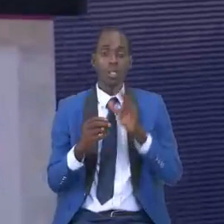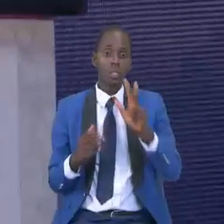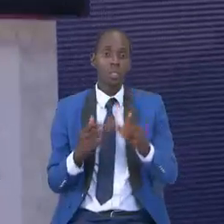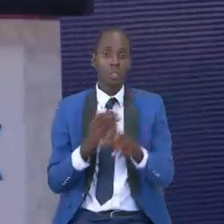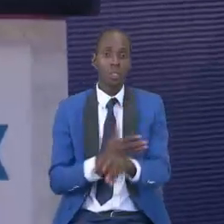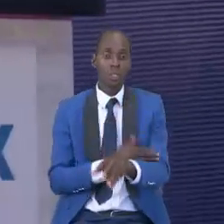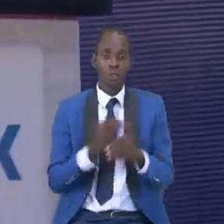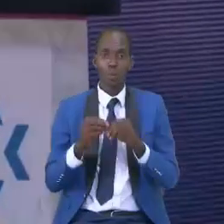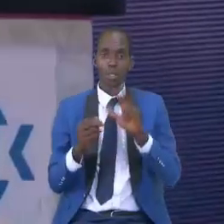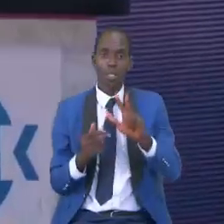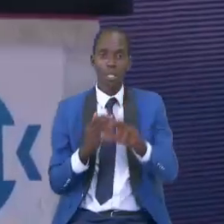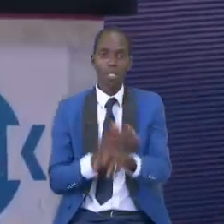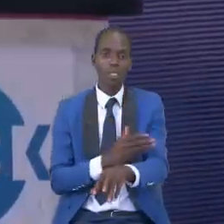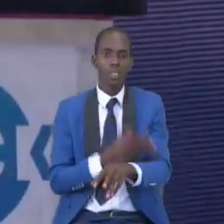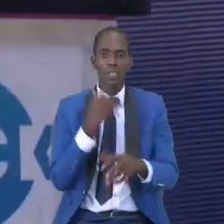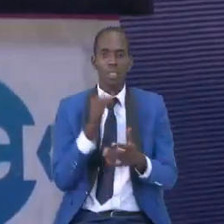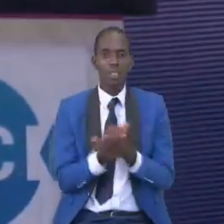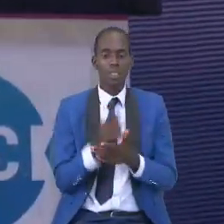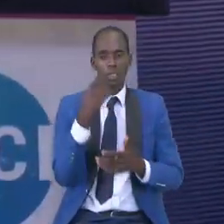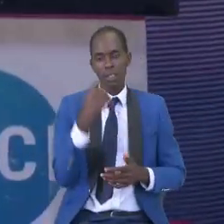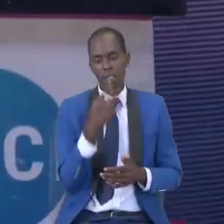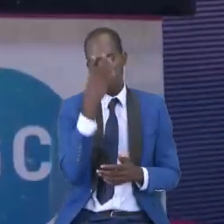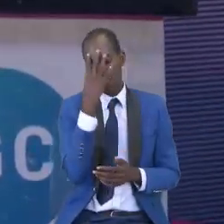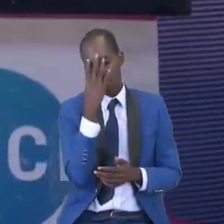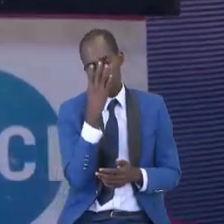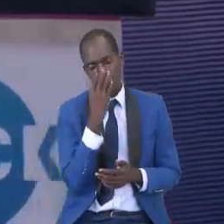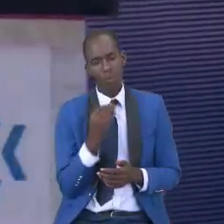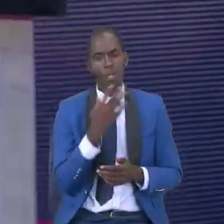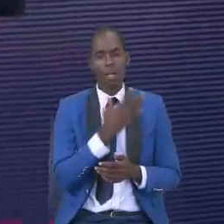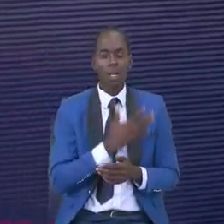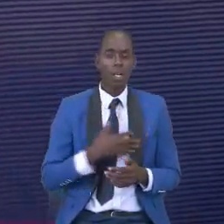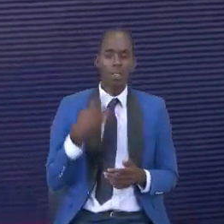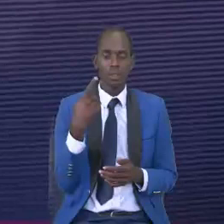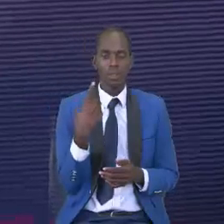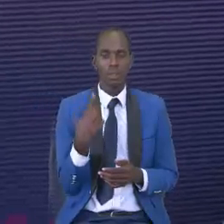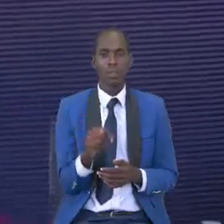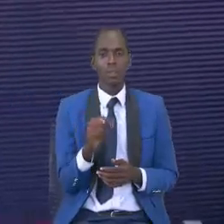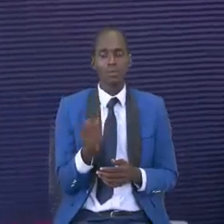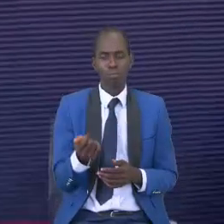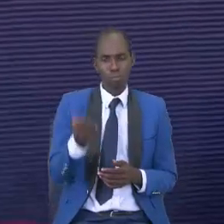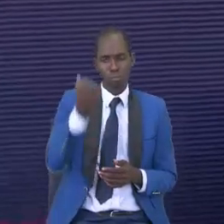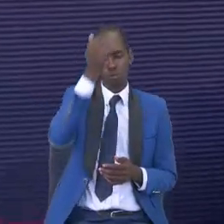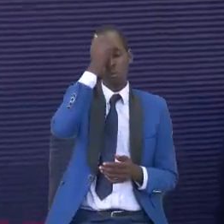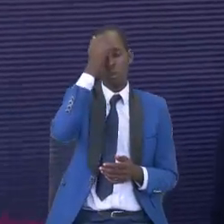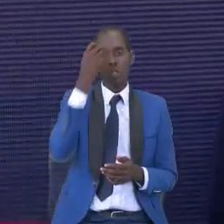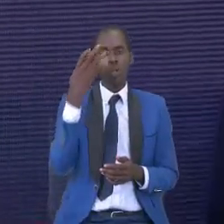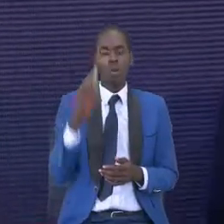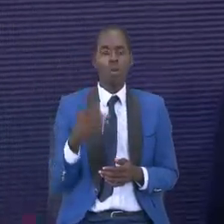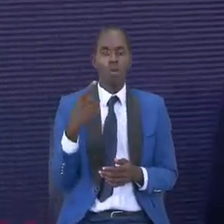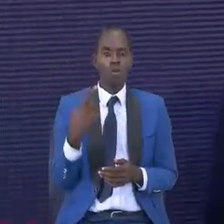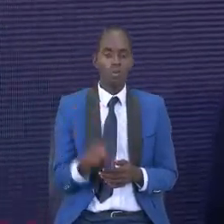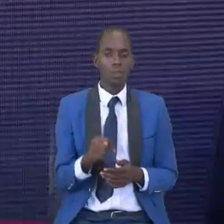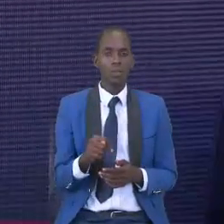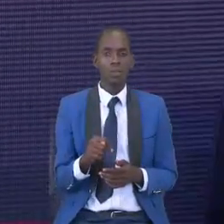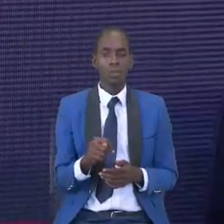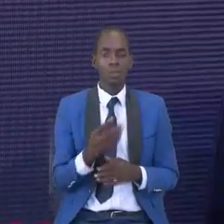sleep and the stupefaction of a careless soul. In Jonah chapter 1, we're looking